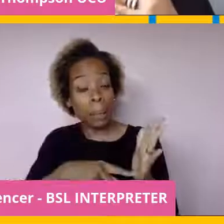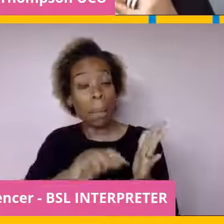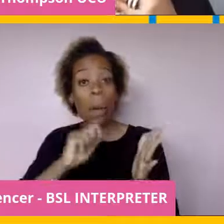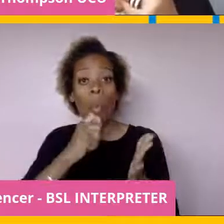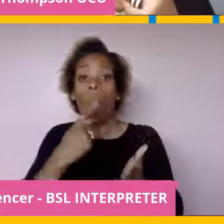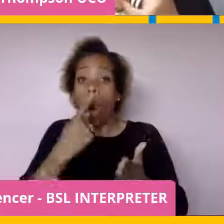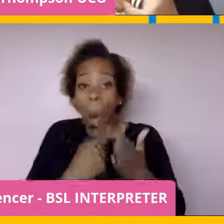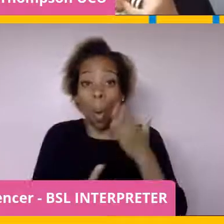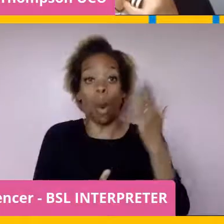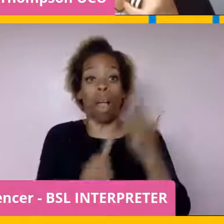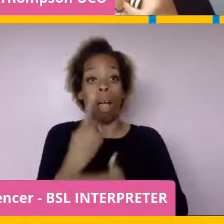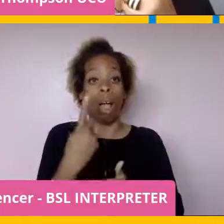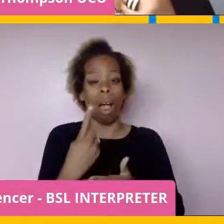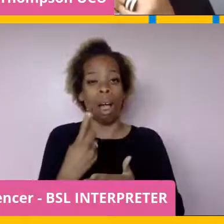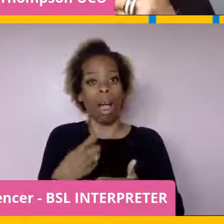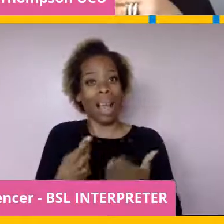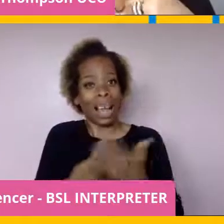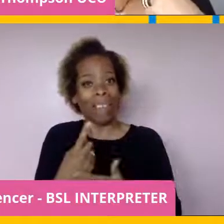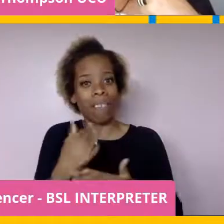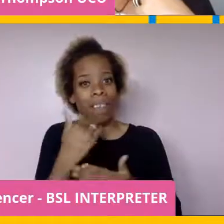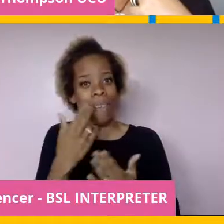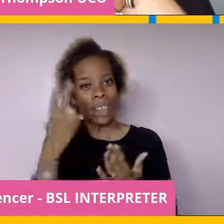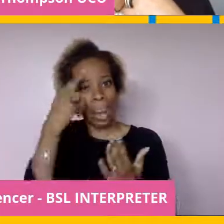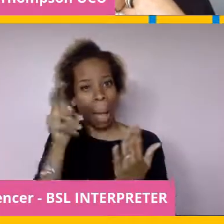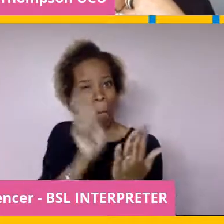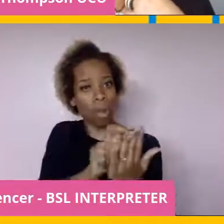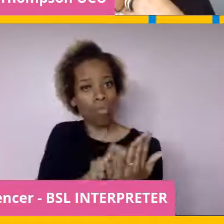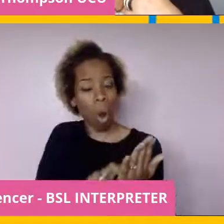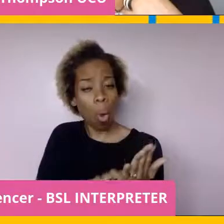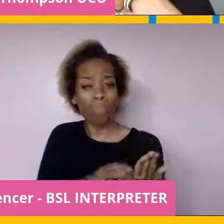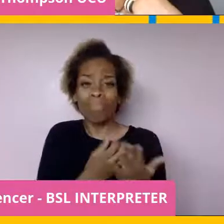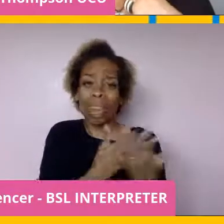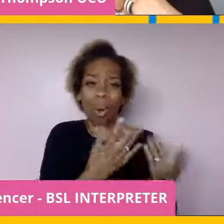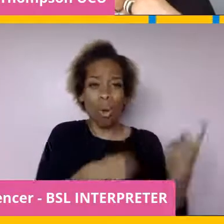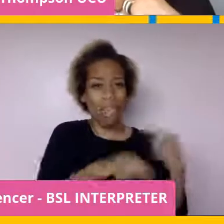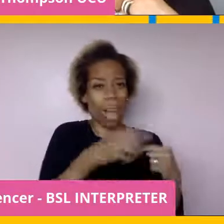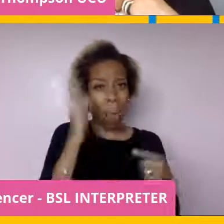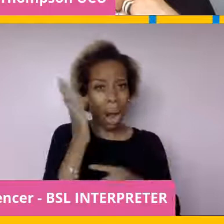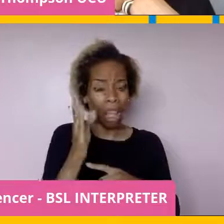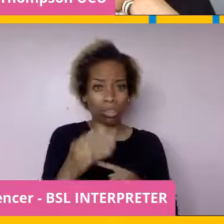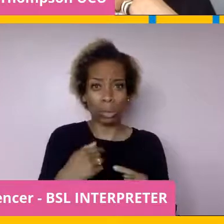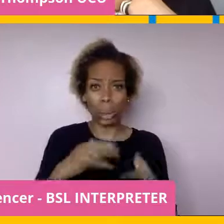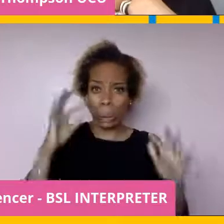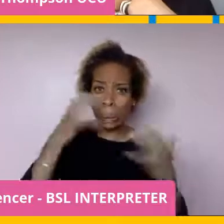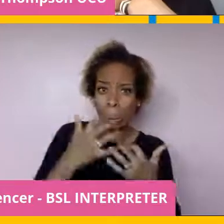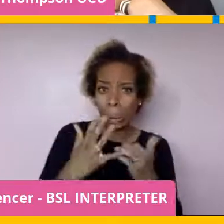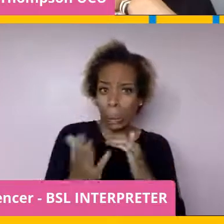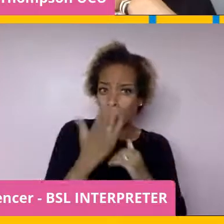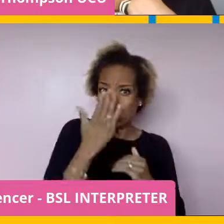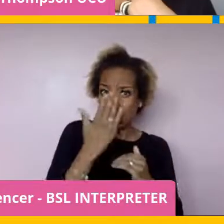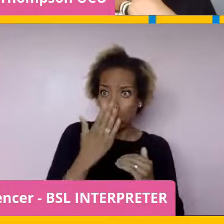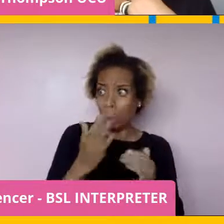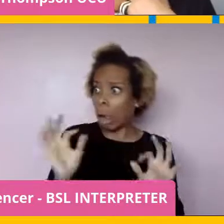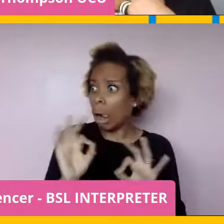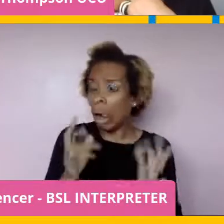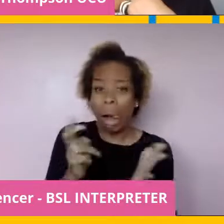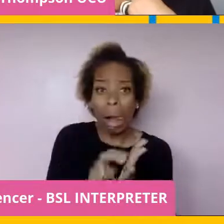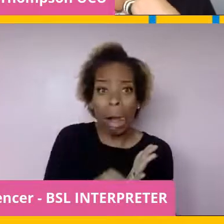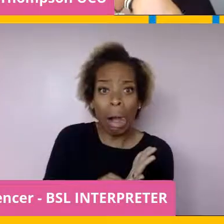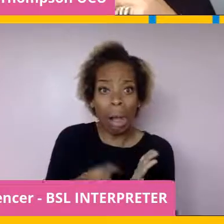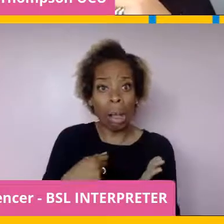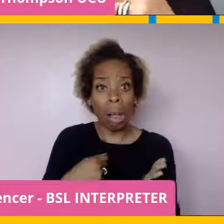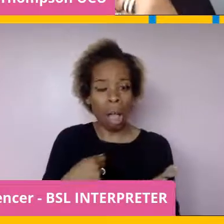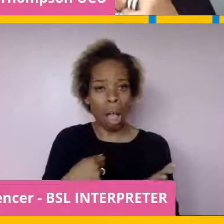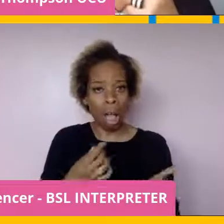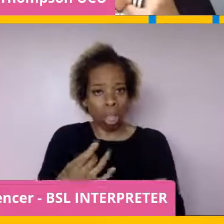will only run subject to enrolment, but of course many hourly paid lecturers are very worried that they'll lose all their hours at short notice. So